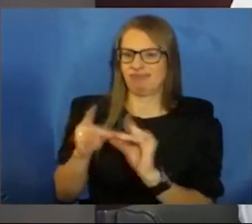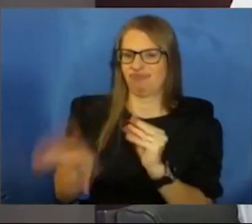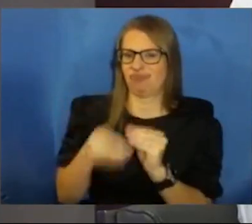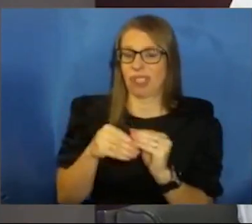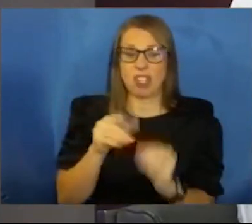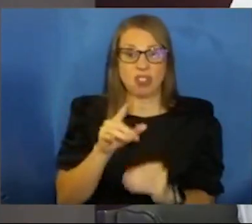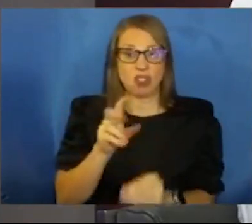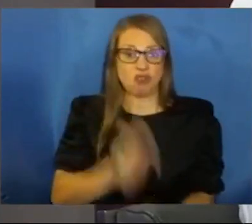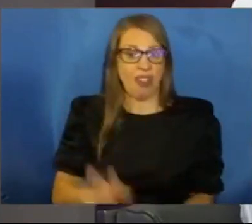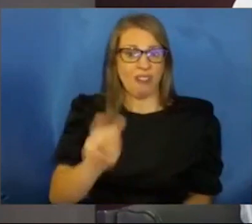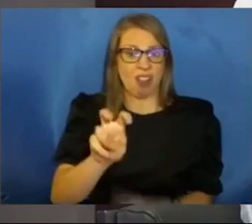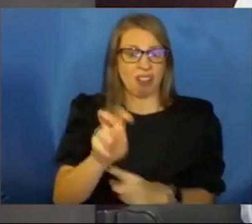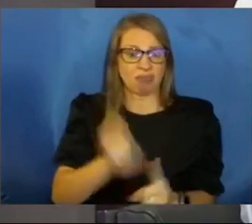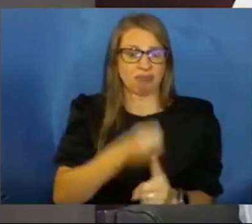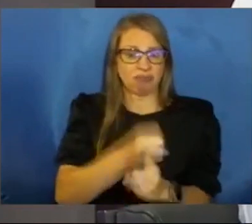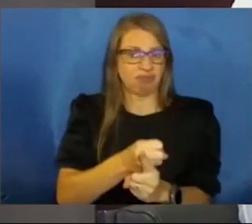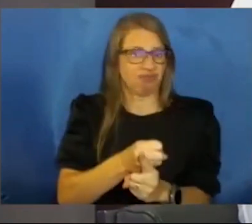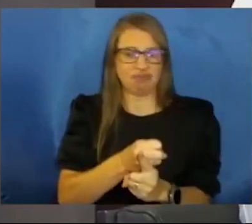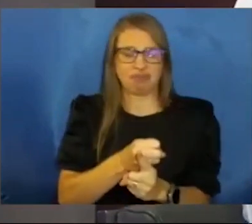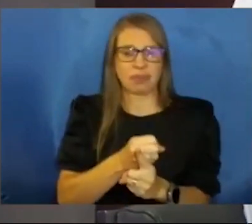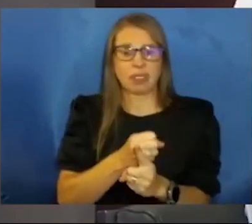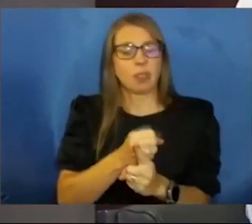being a big change.